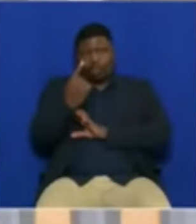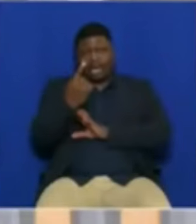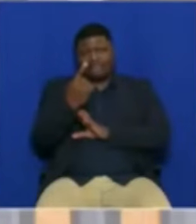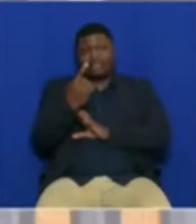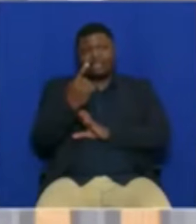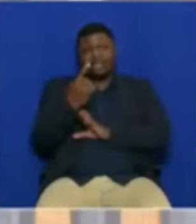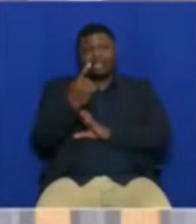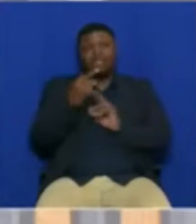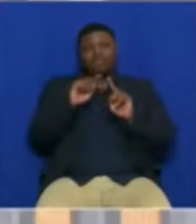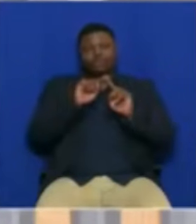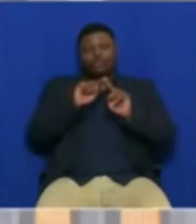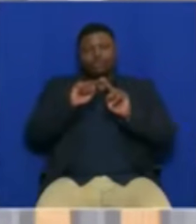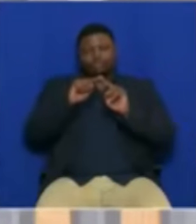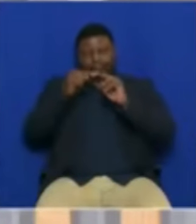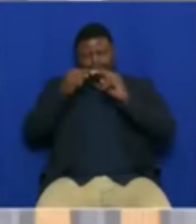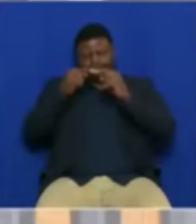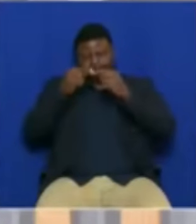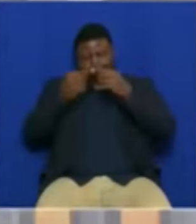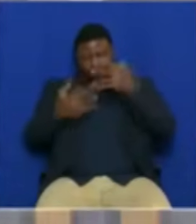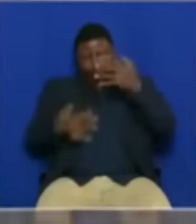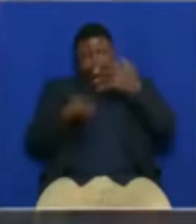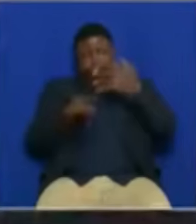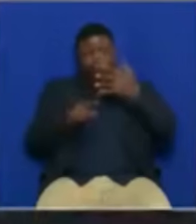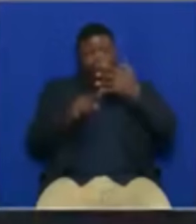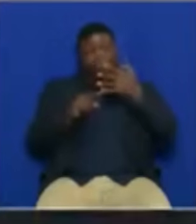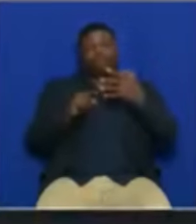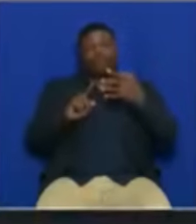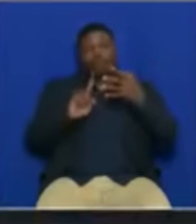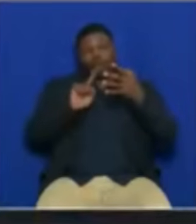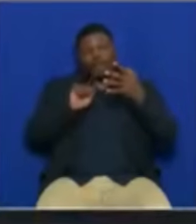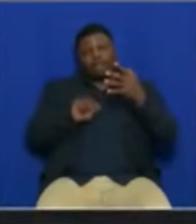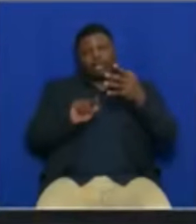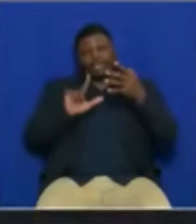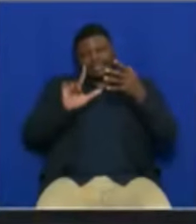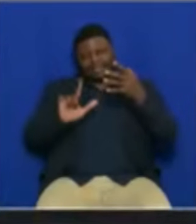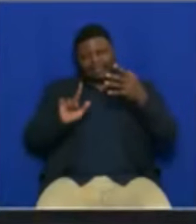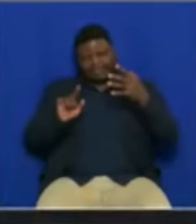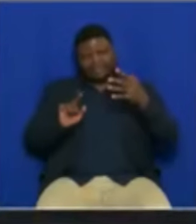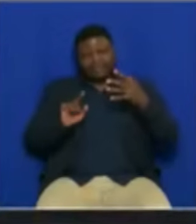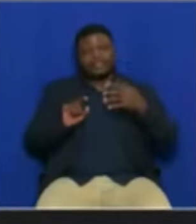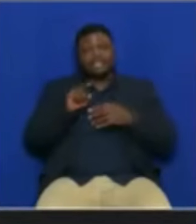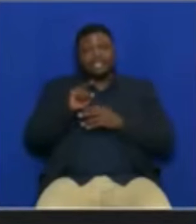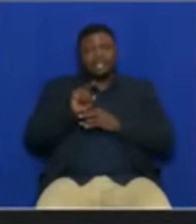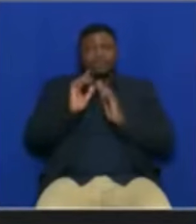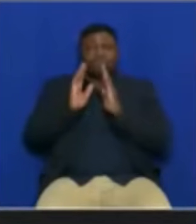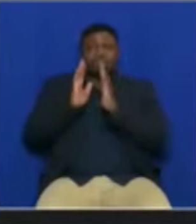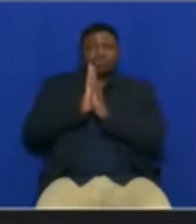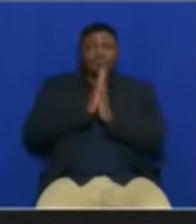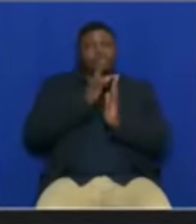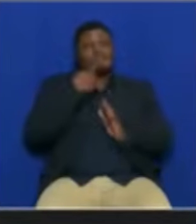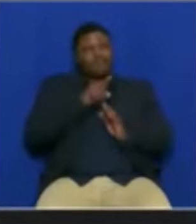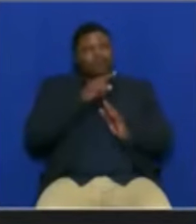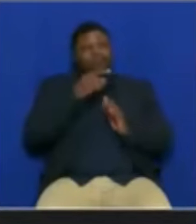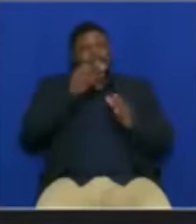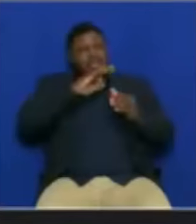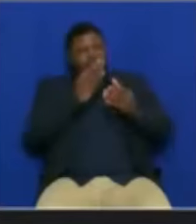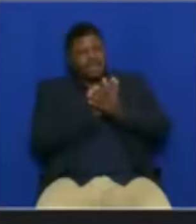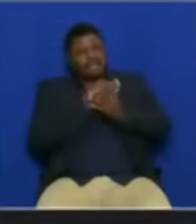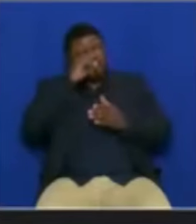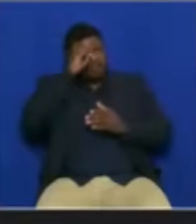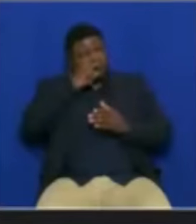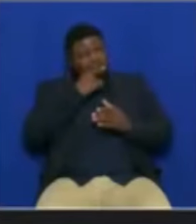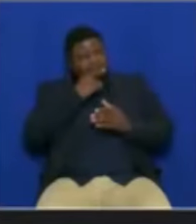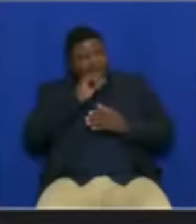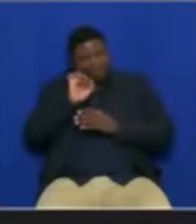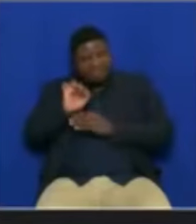creates a basis for you to seek their files? Appointments, vetting processes, that